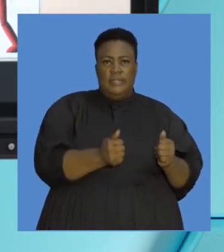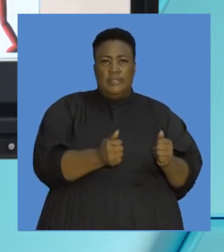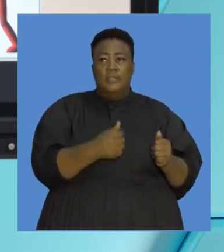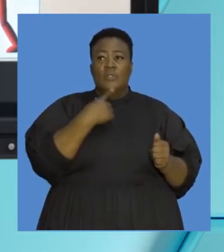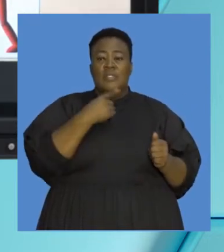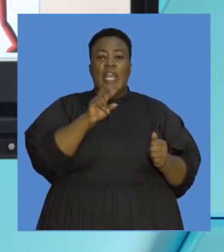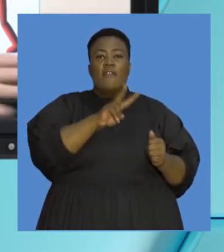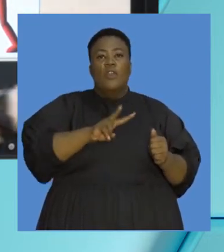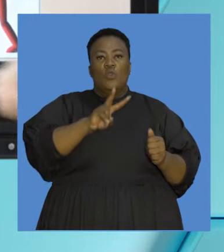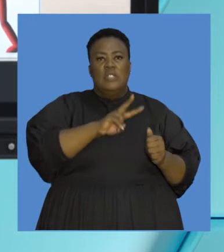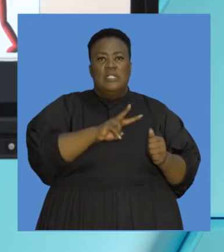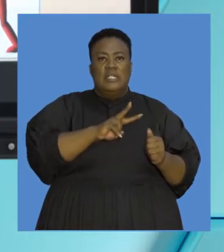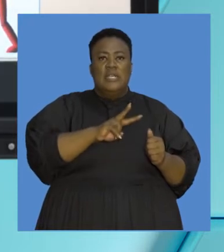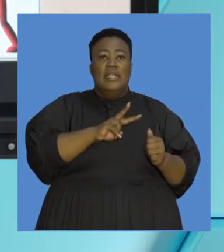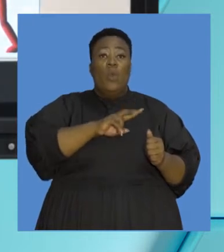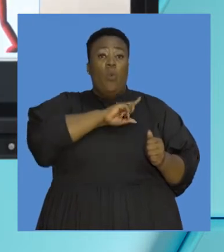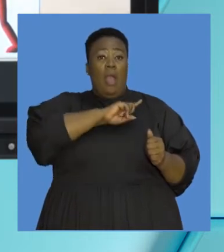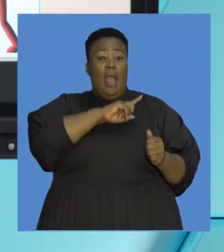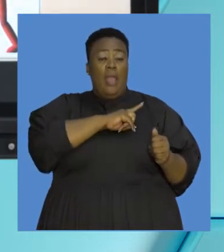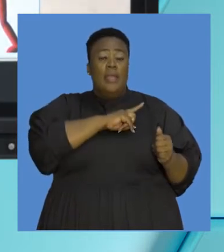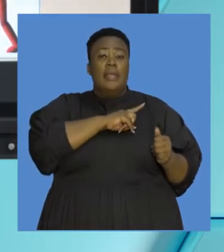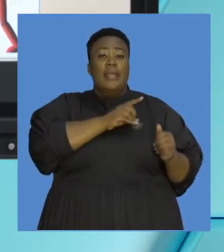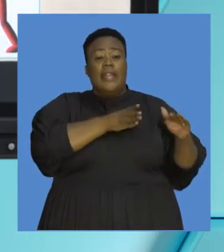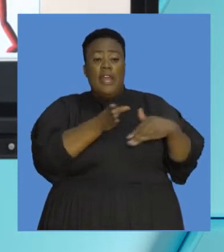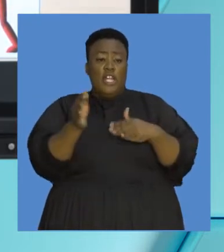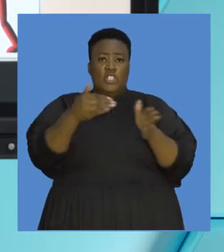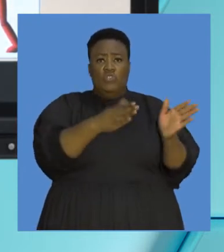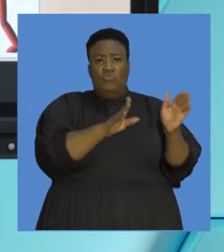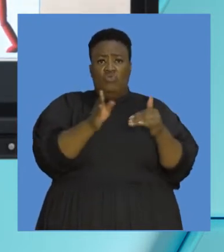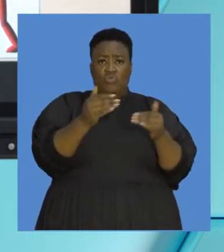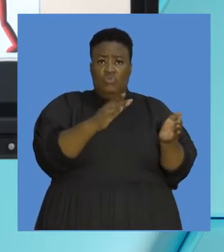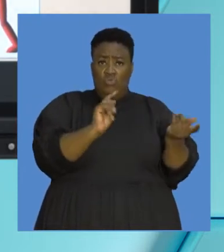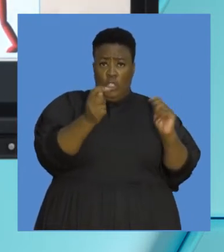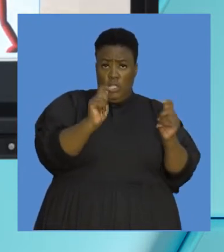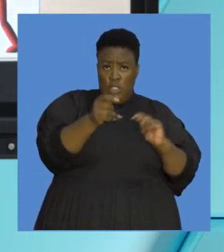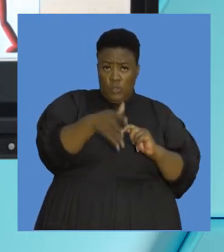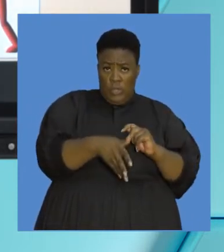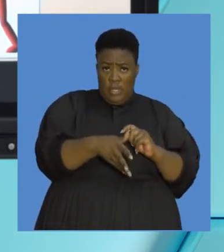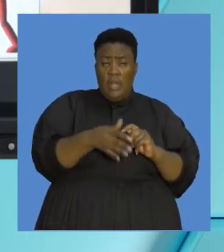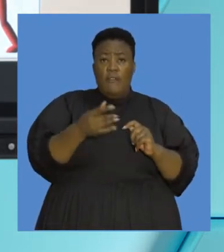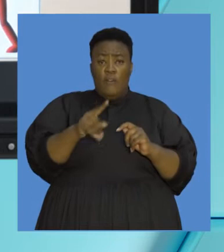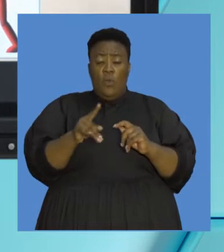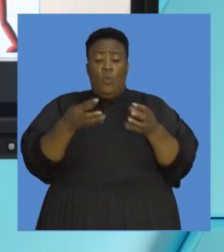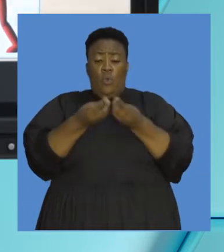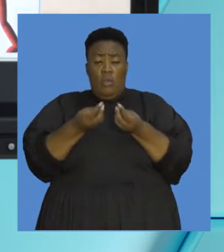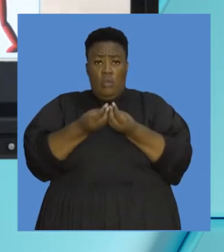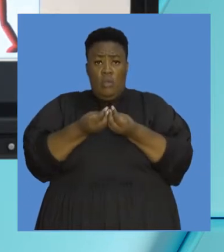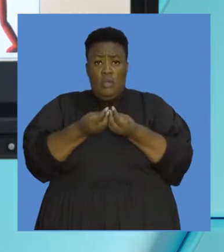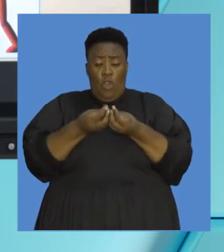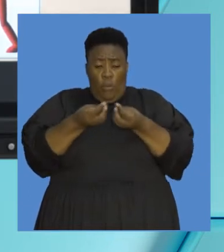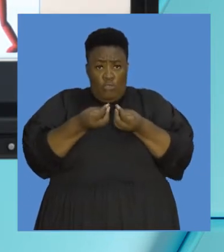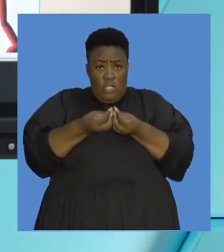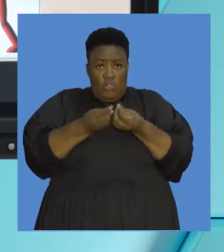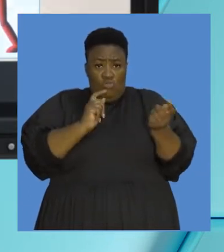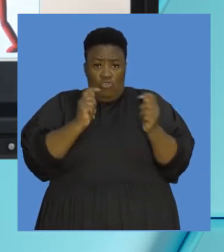say constant velocity because it's not going to change direction. For an object to change direction, we have to change the force acting